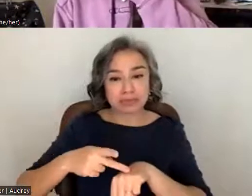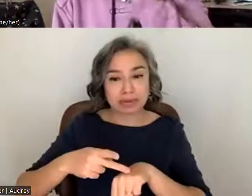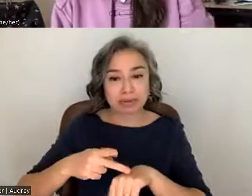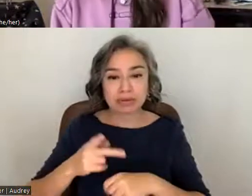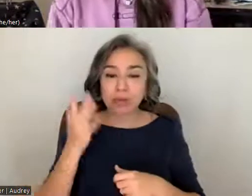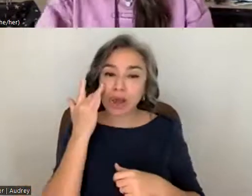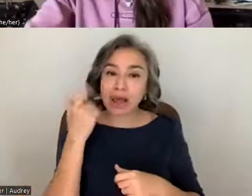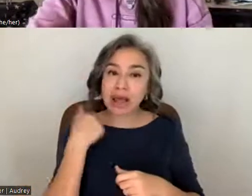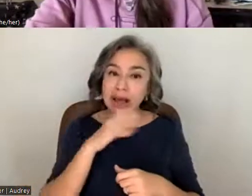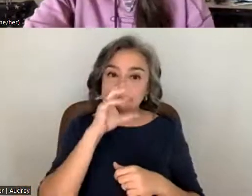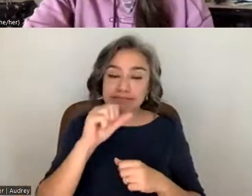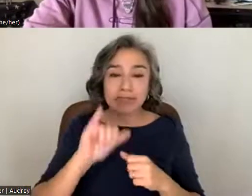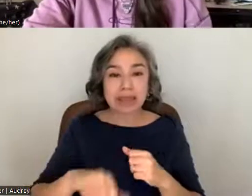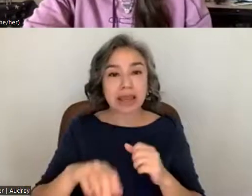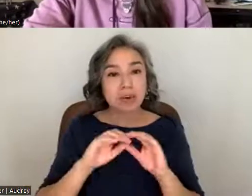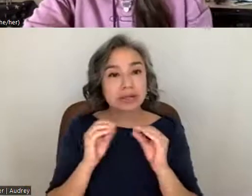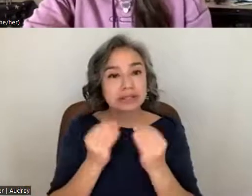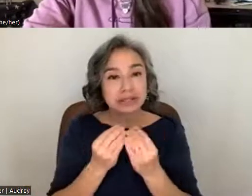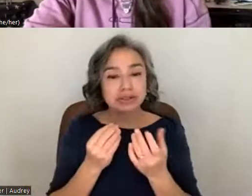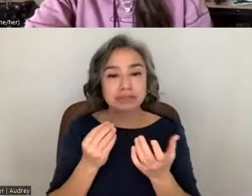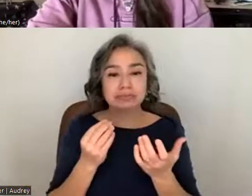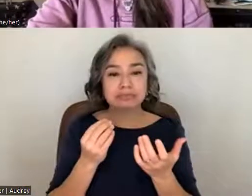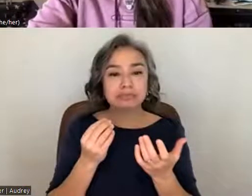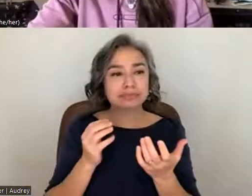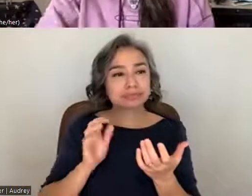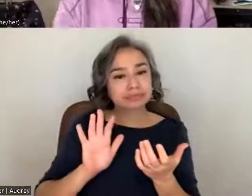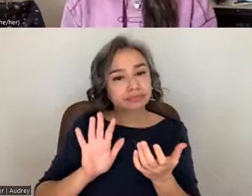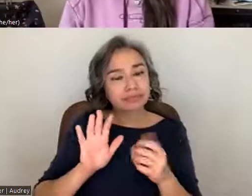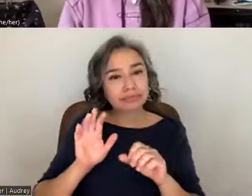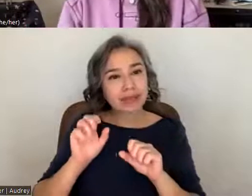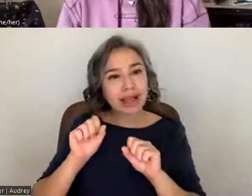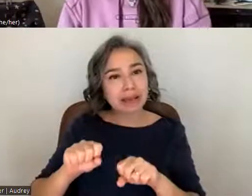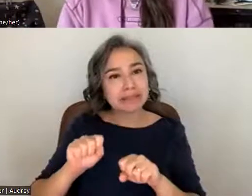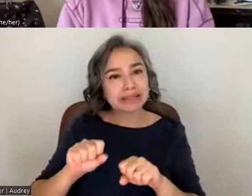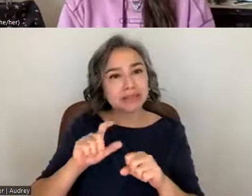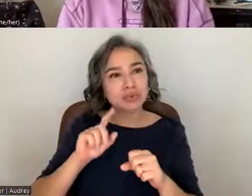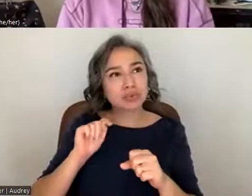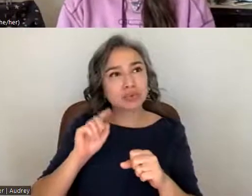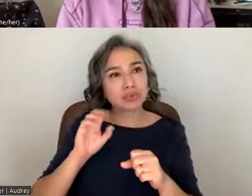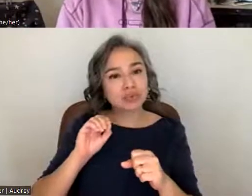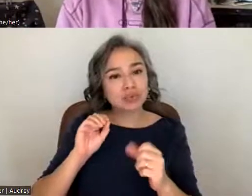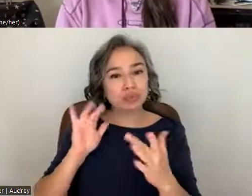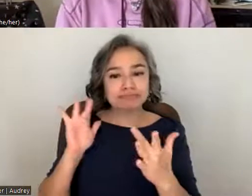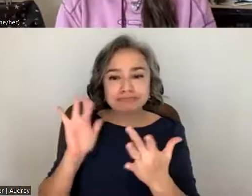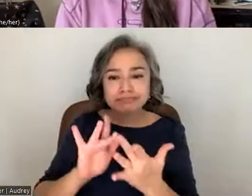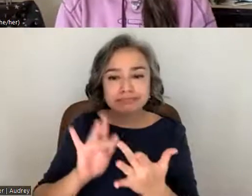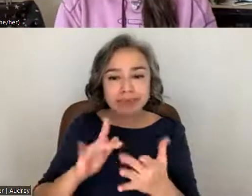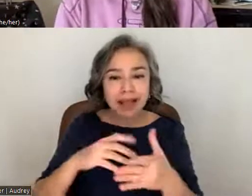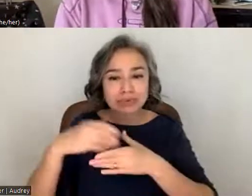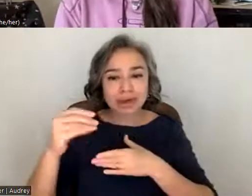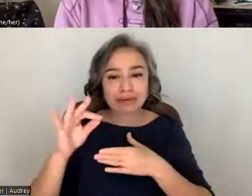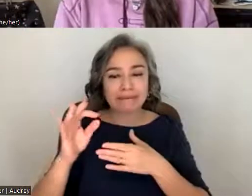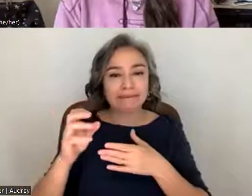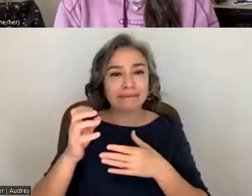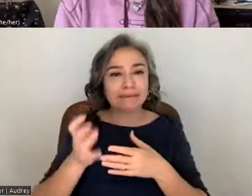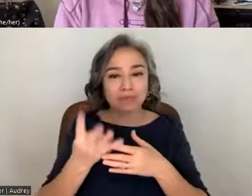this organization, however, was its ability to reach beyond the 4 walls and to bridge the